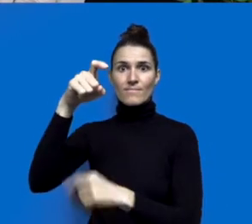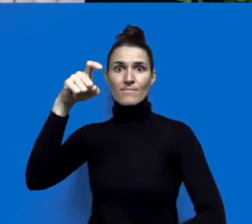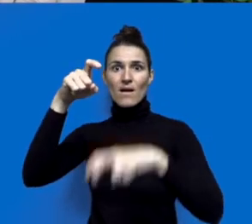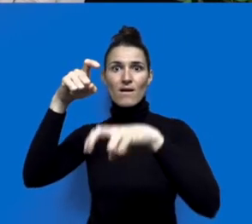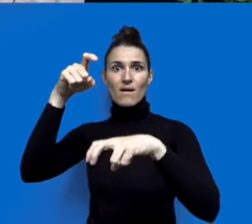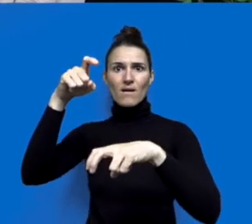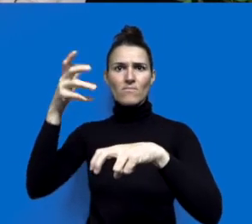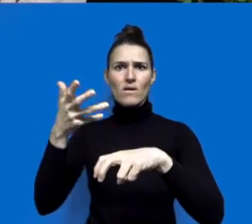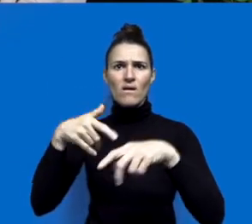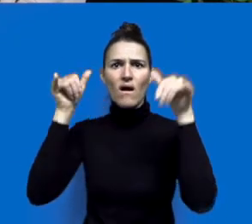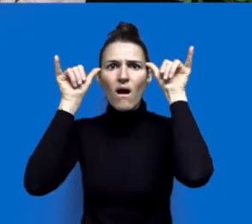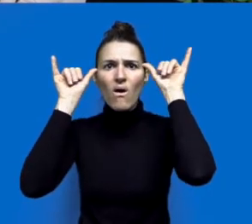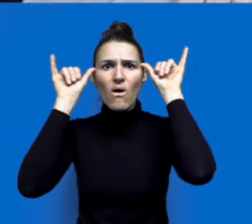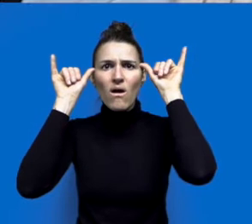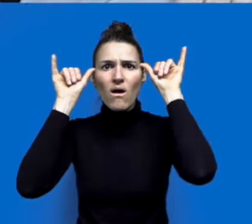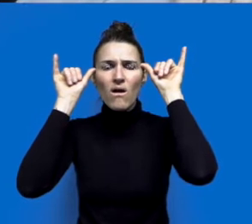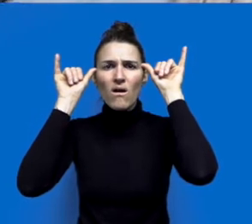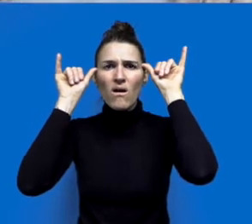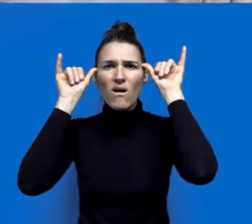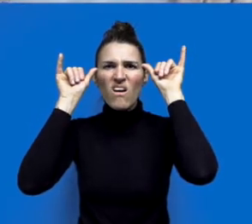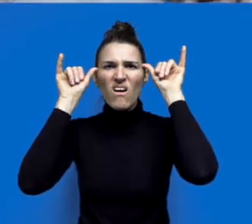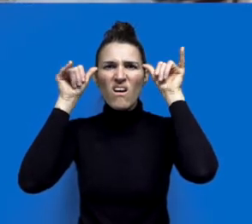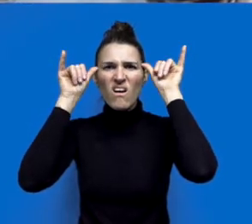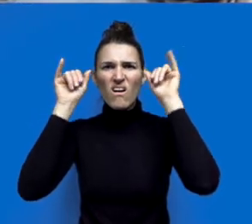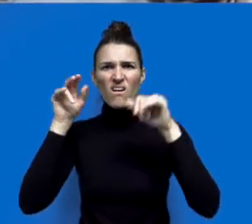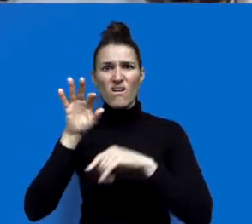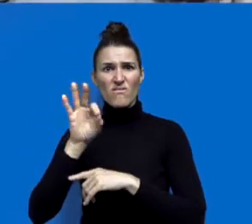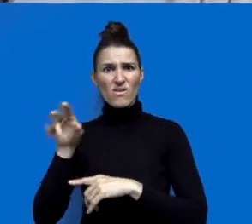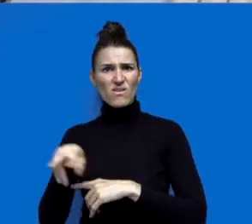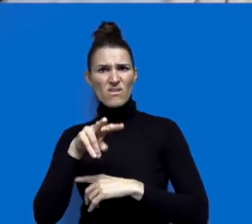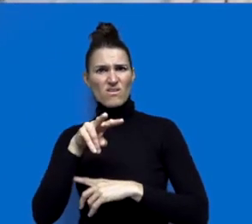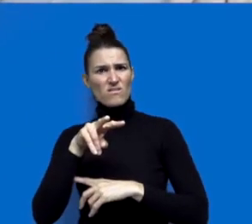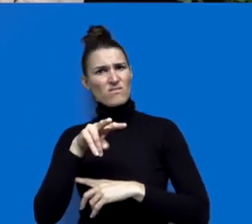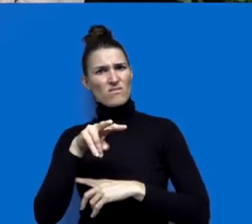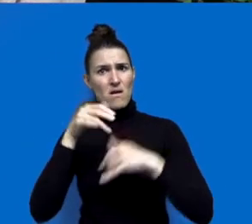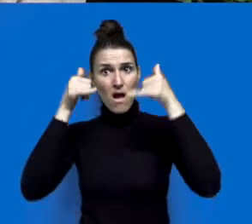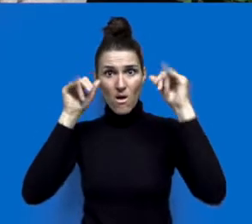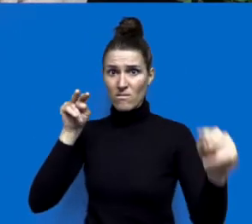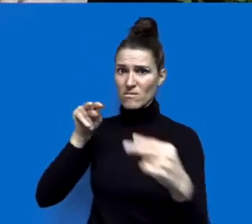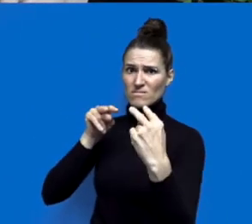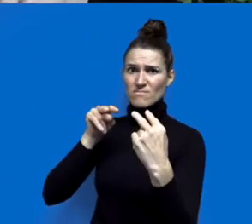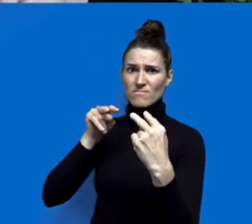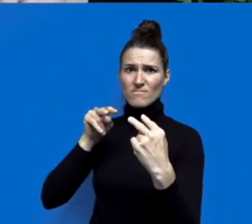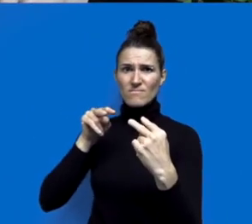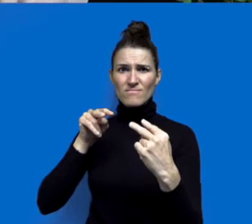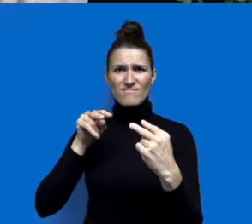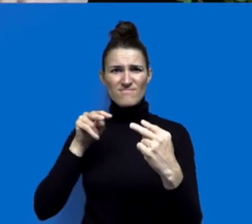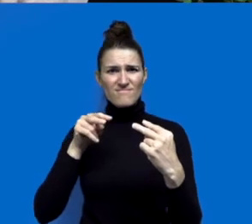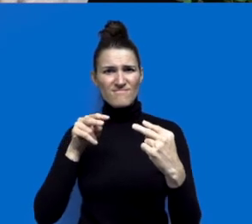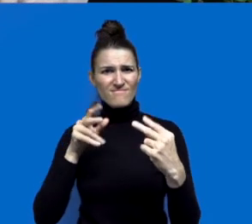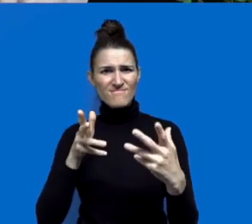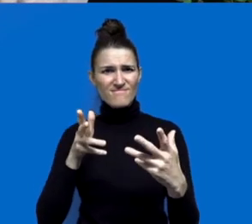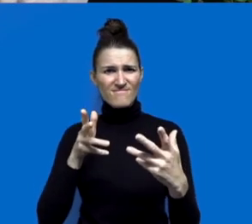up came a cow. A cow. And Fern looked at the cow, and the cow looked